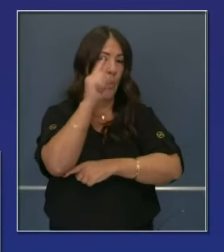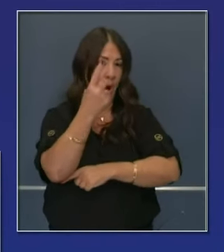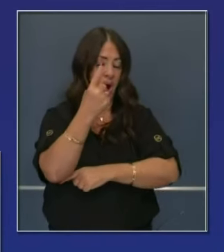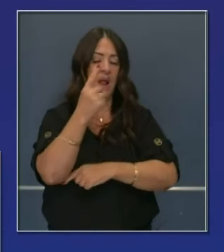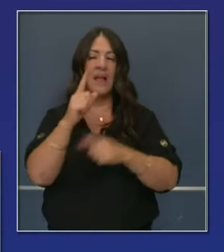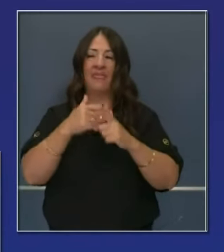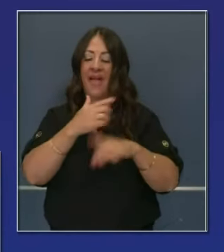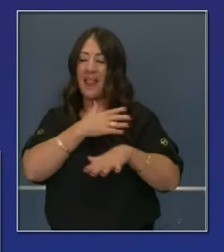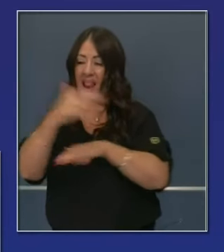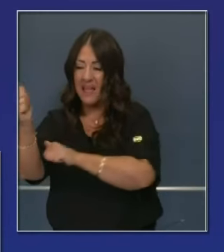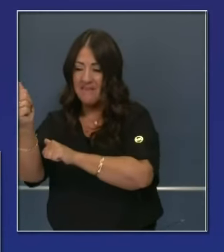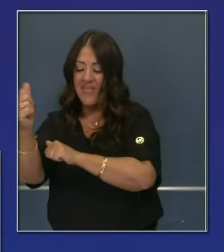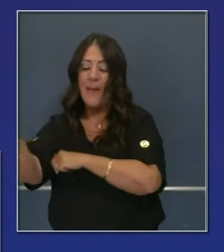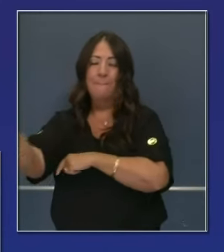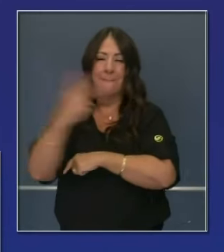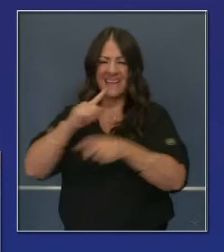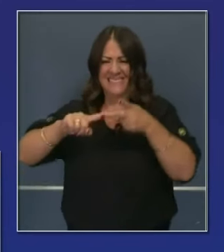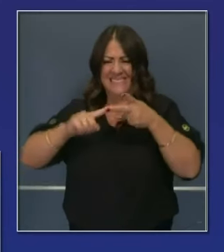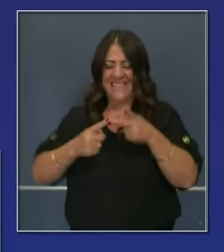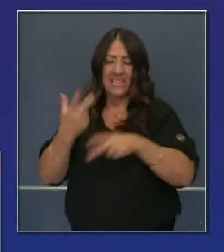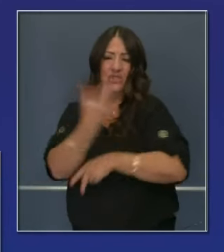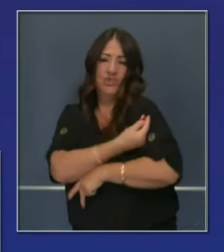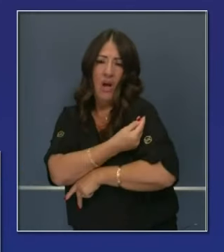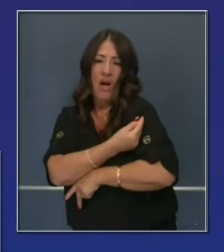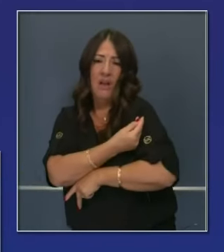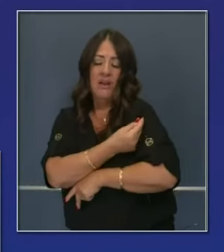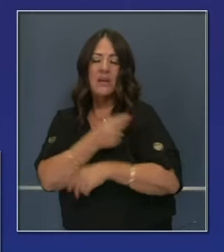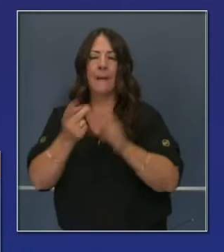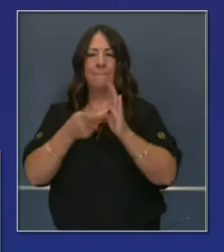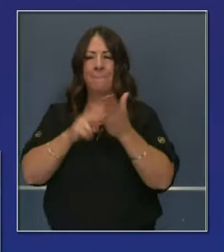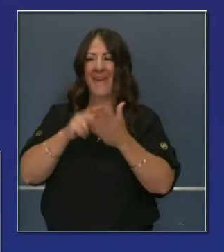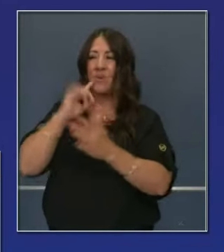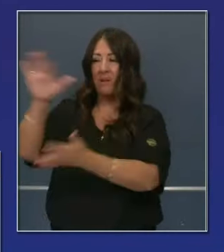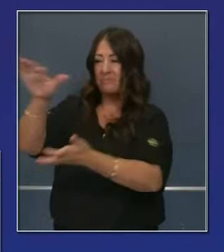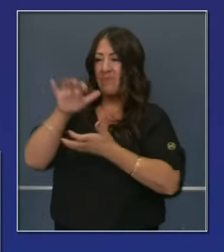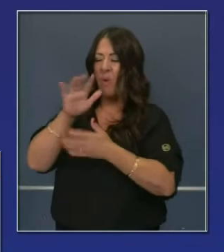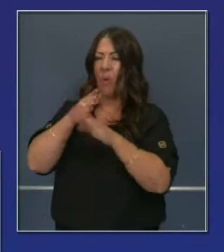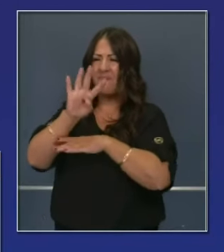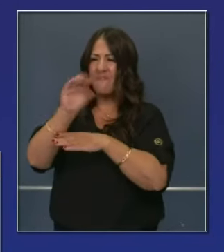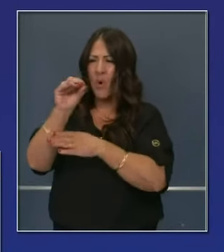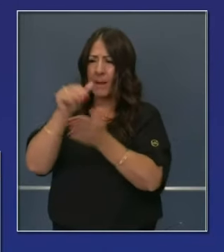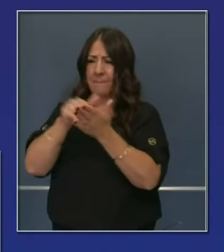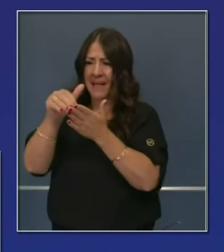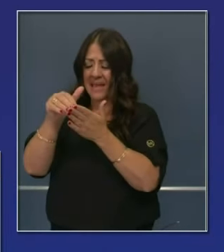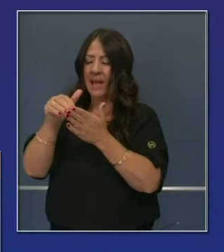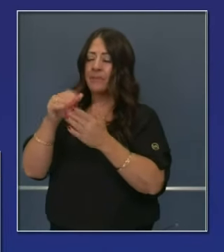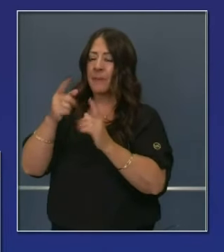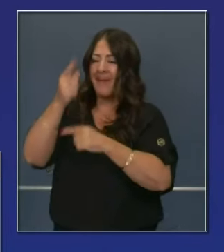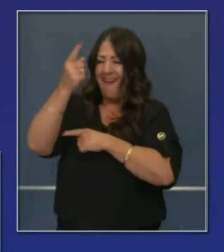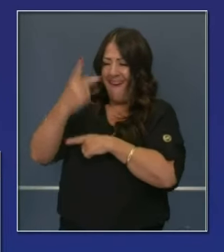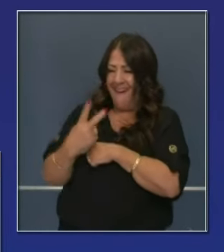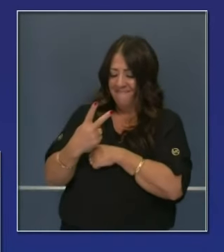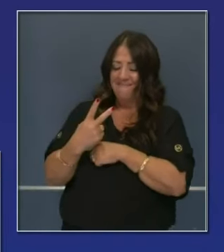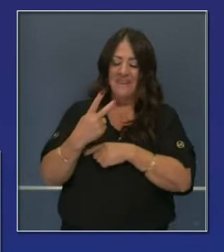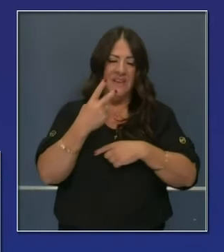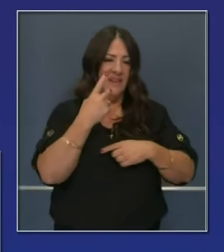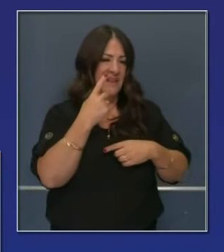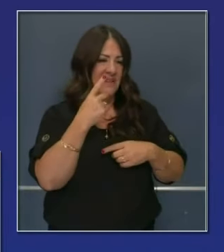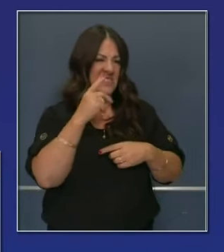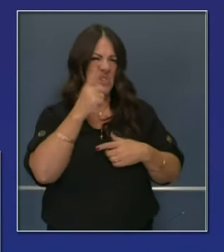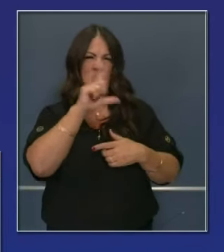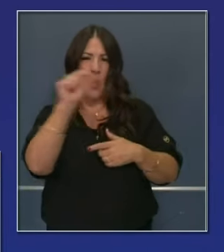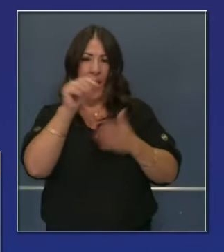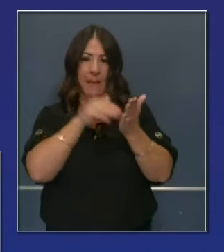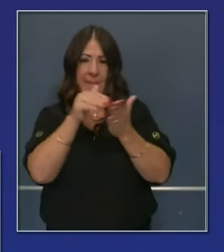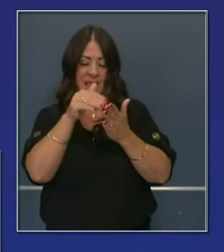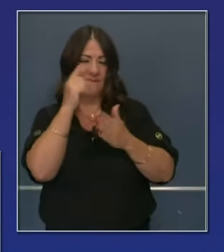take that number, 45 million, cut it in half, and then take a percentage of any given state, including the state of California. You'll get a sense